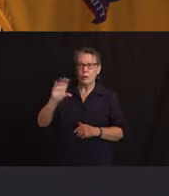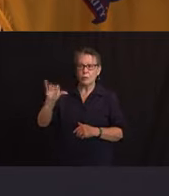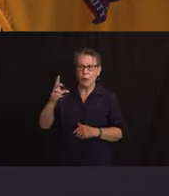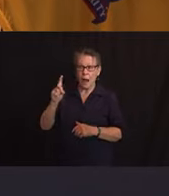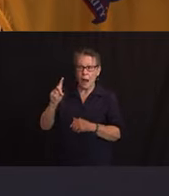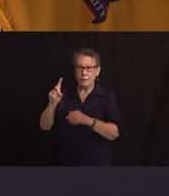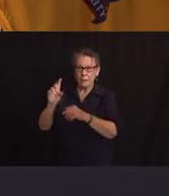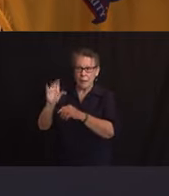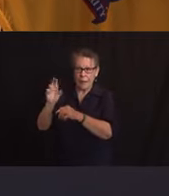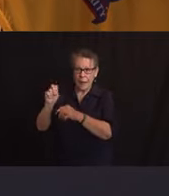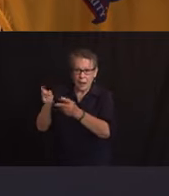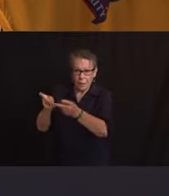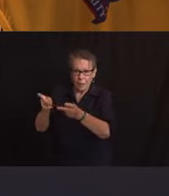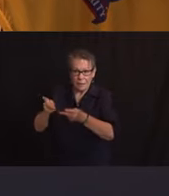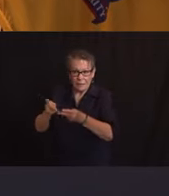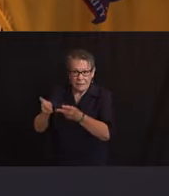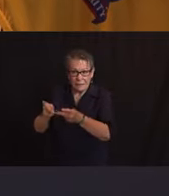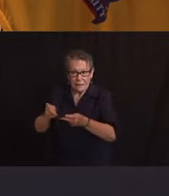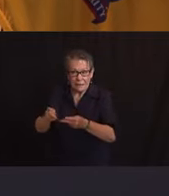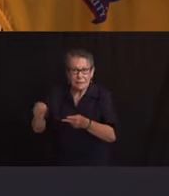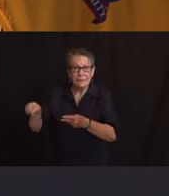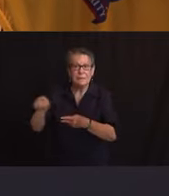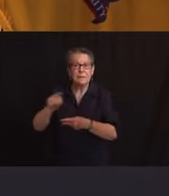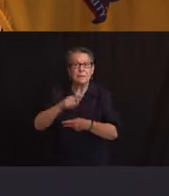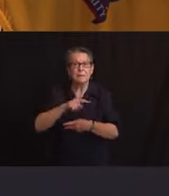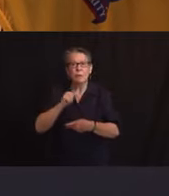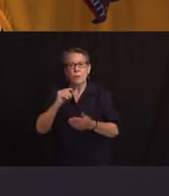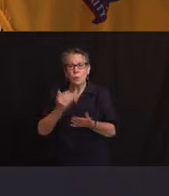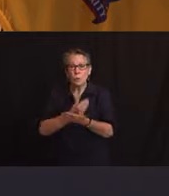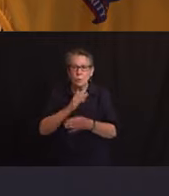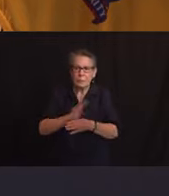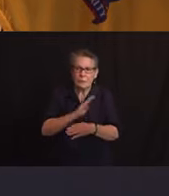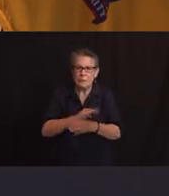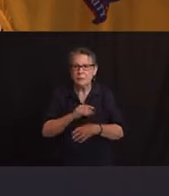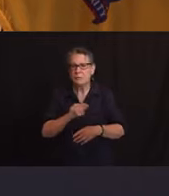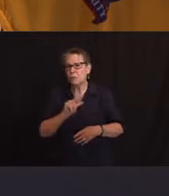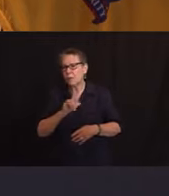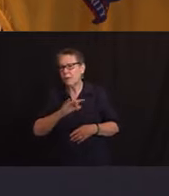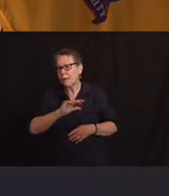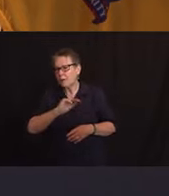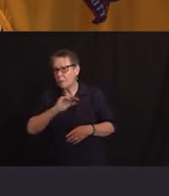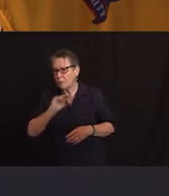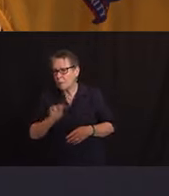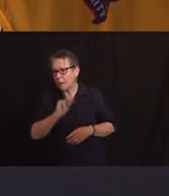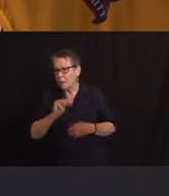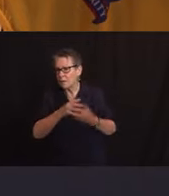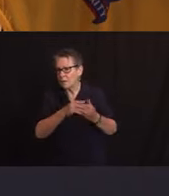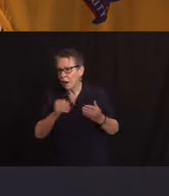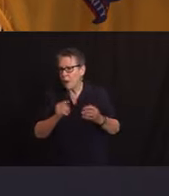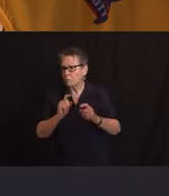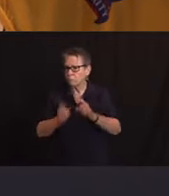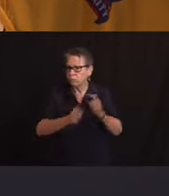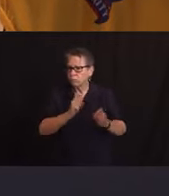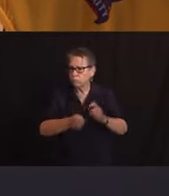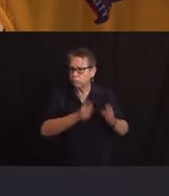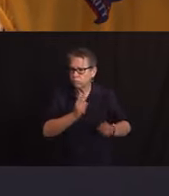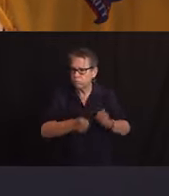businesses and startups had 20 or 25. We extended Sustain and Serve, which has been a wildly successful